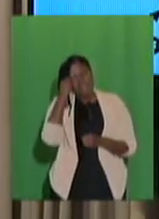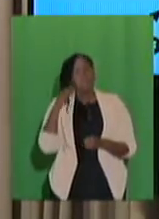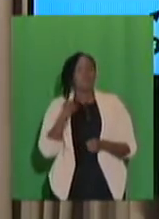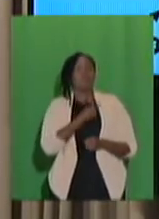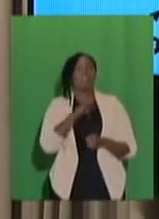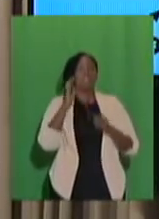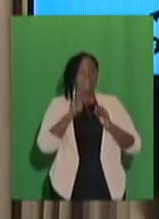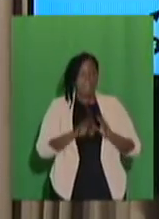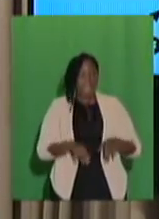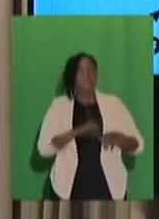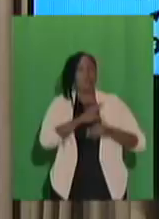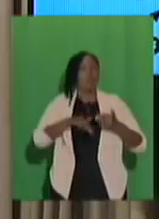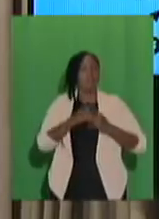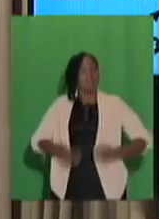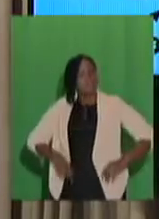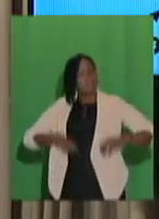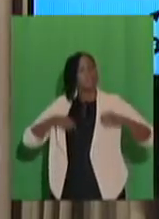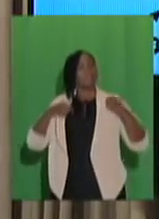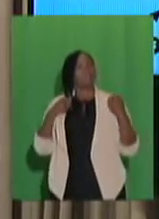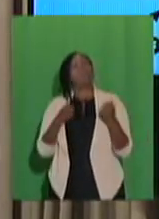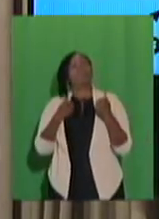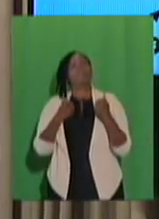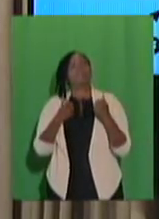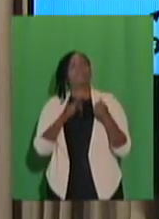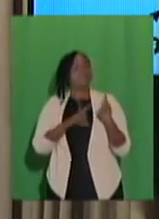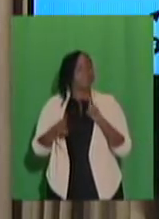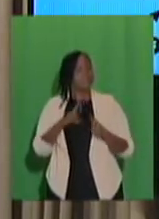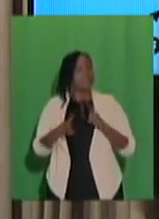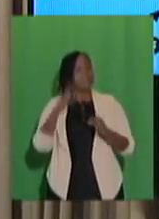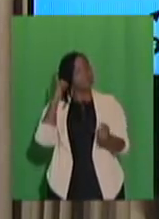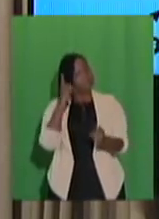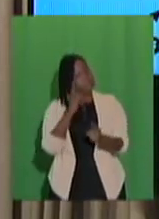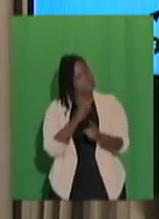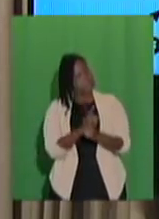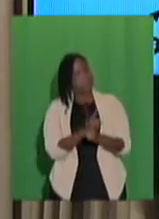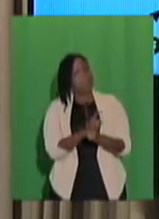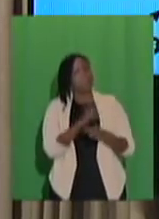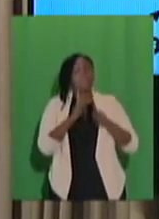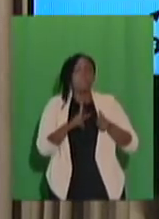rise to the occasion. The people who have COVID-19